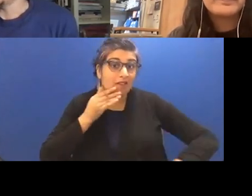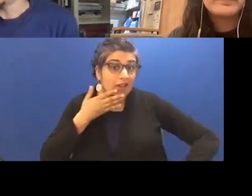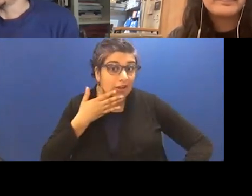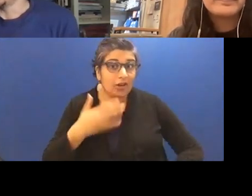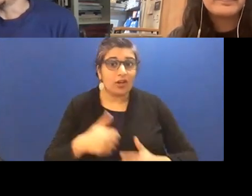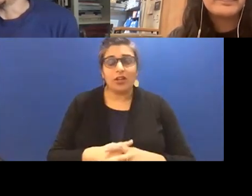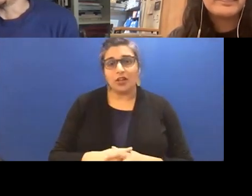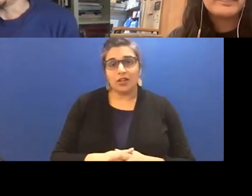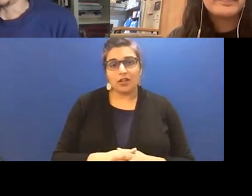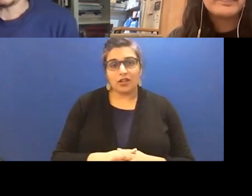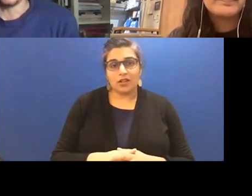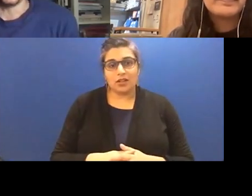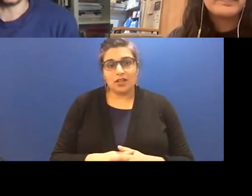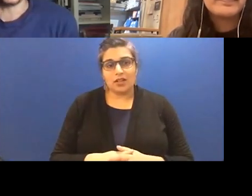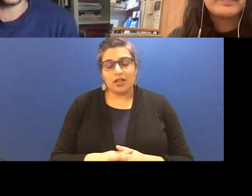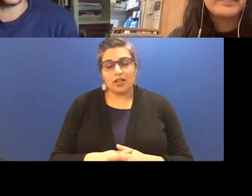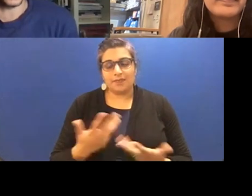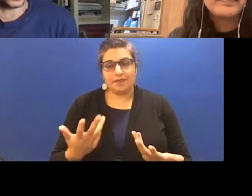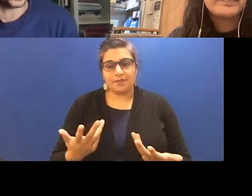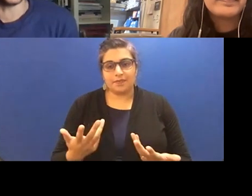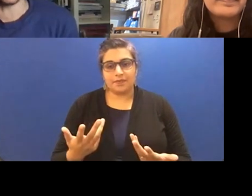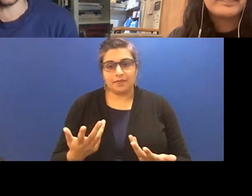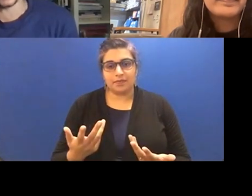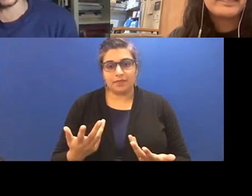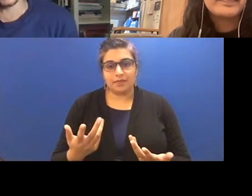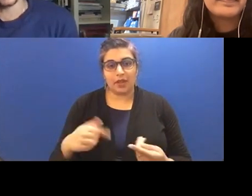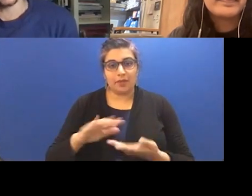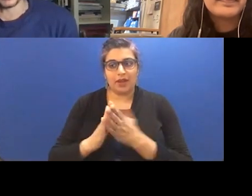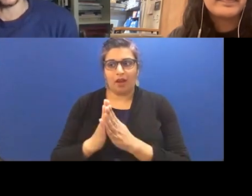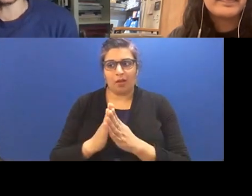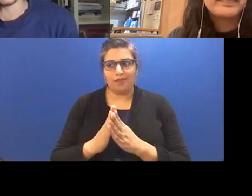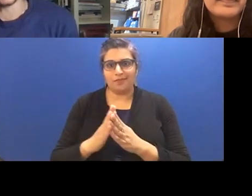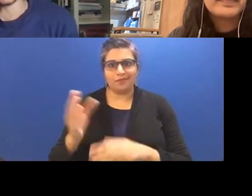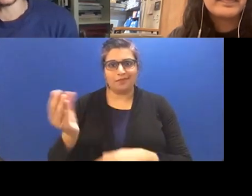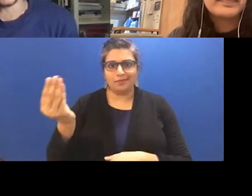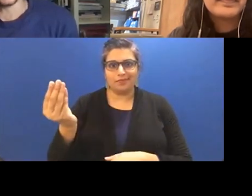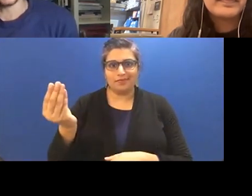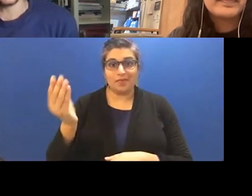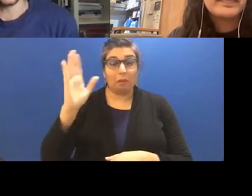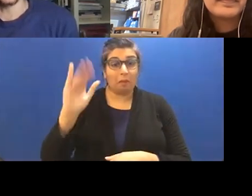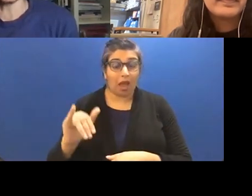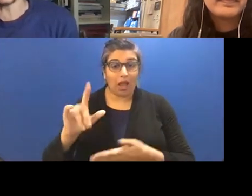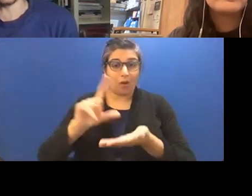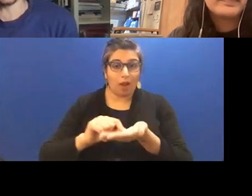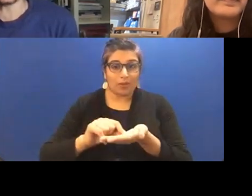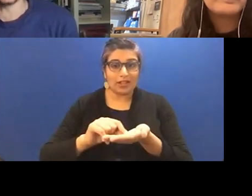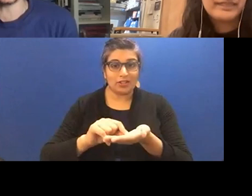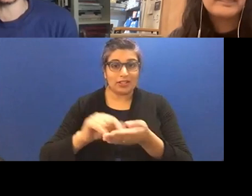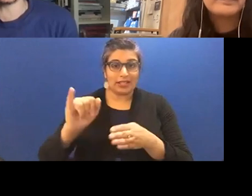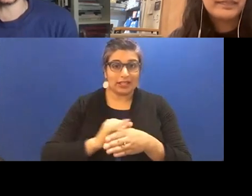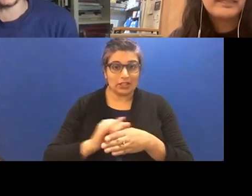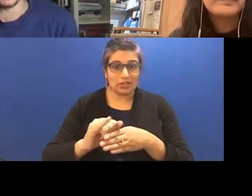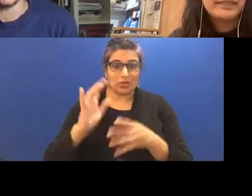that they become commodified by a publishing industry who doesn't have a